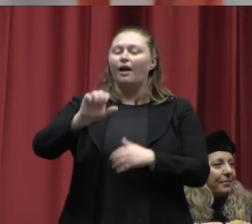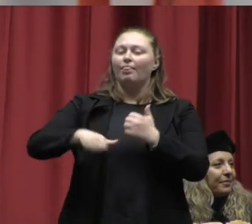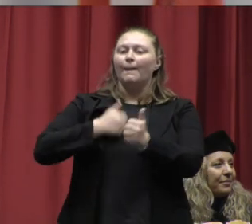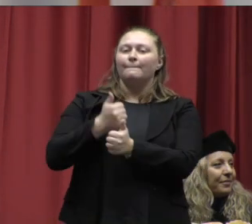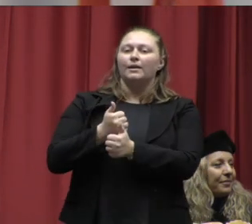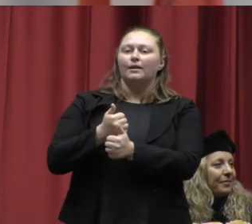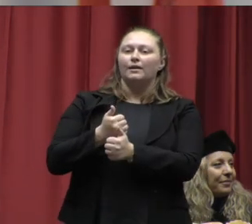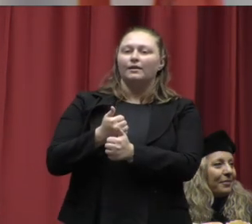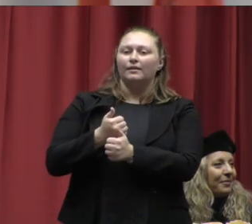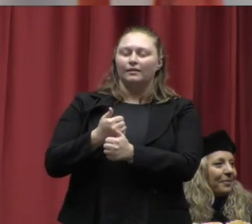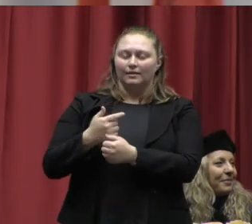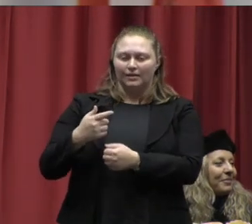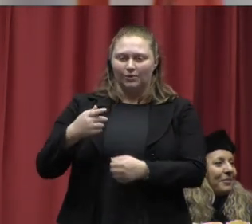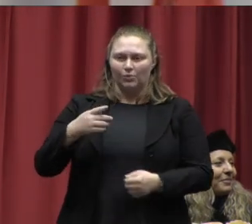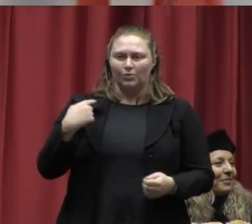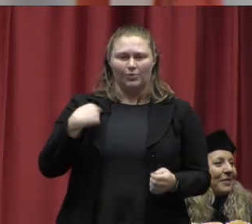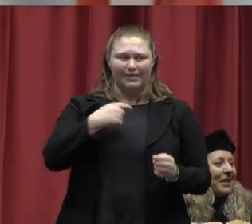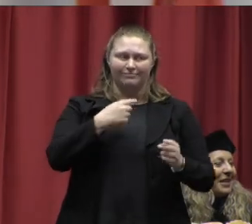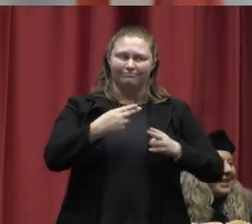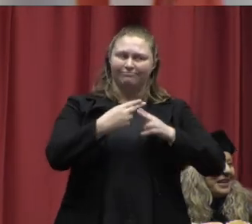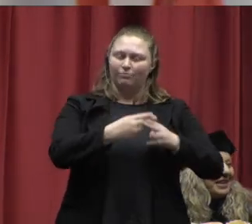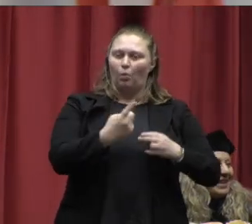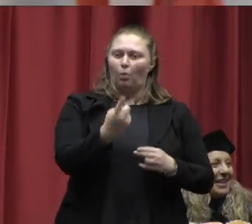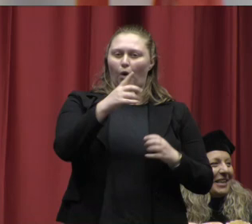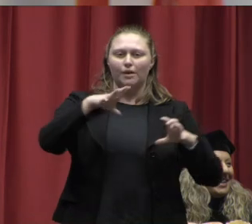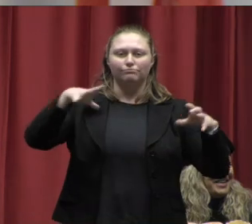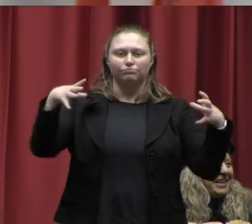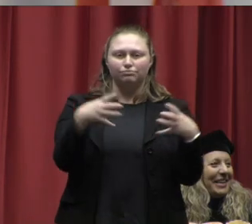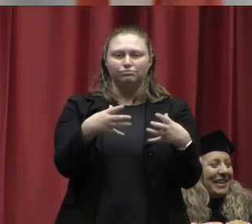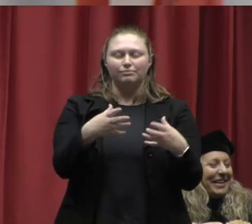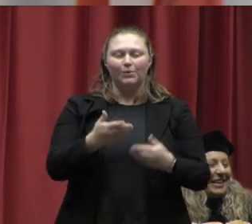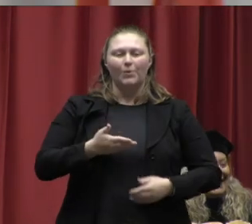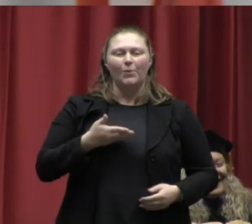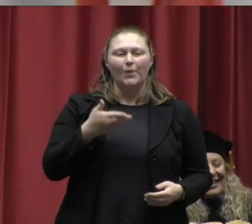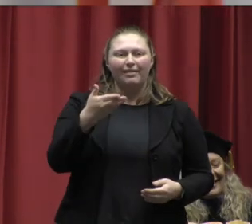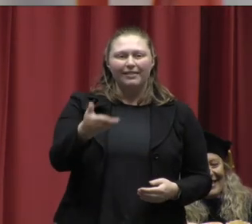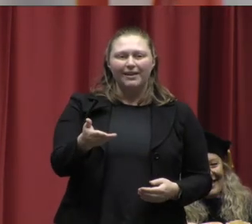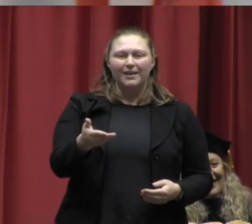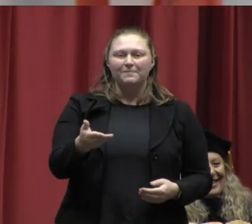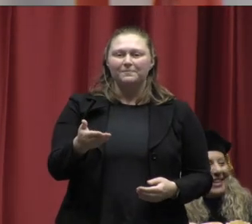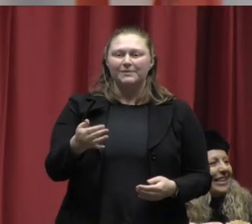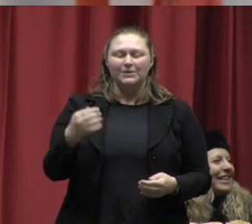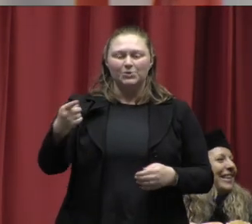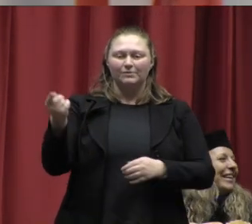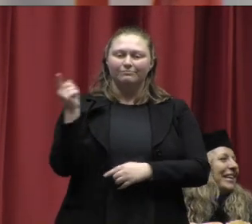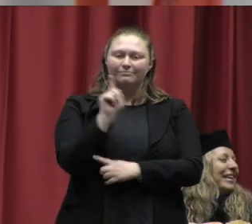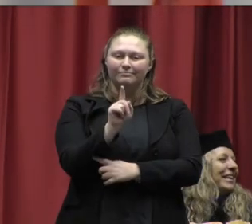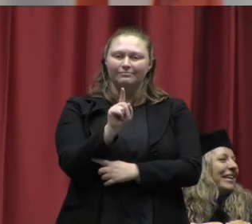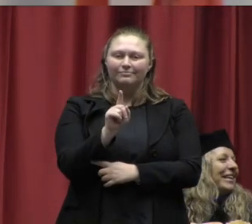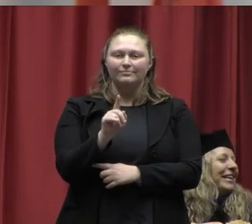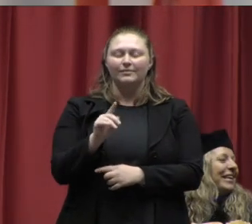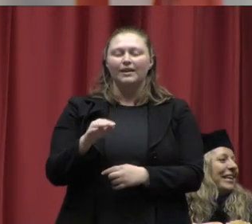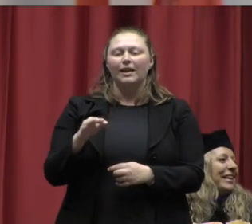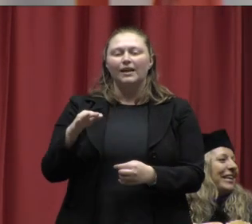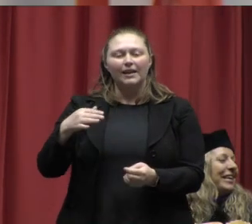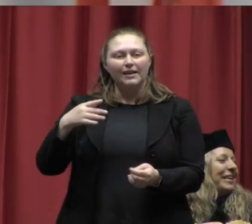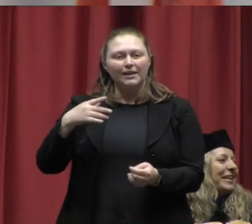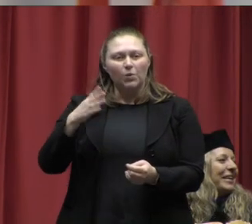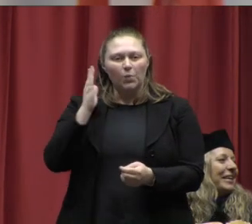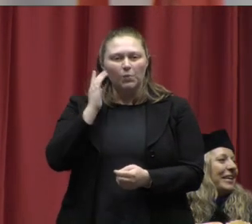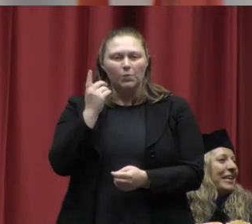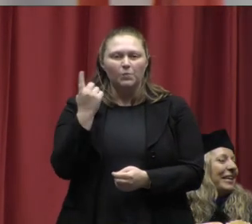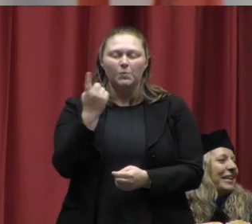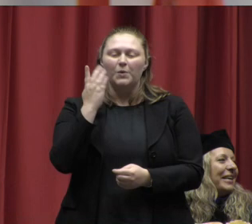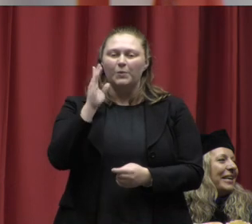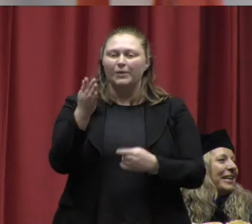whom Jennifer Brower is one. Please welcome her to the stage so that she can share with you her